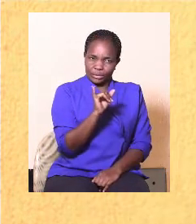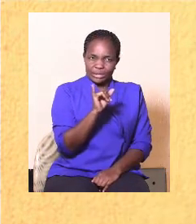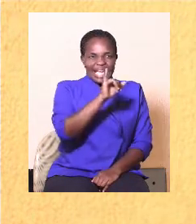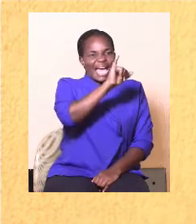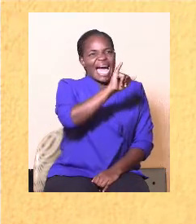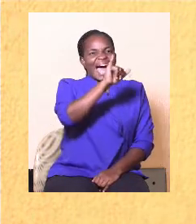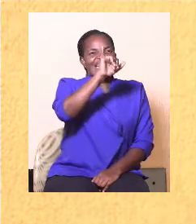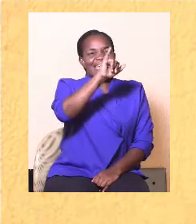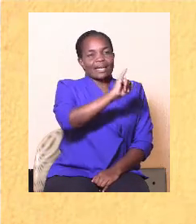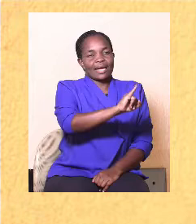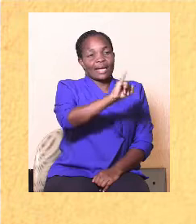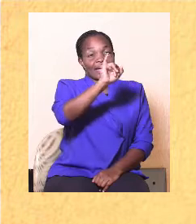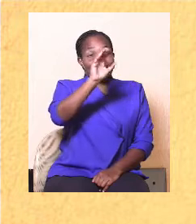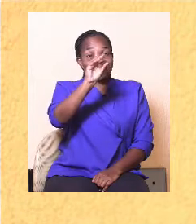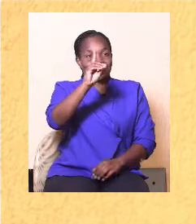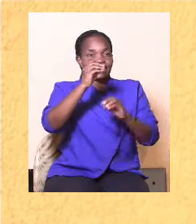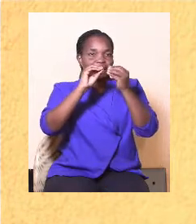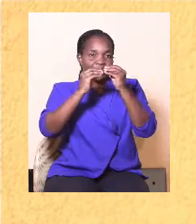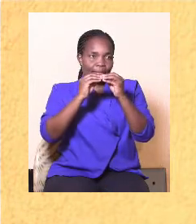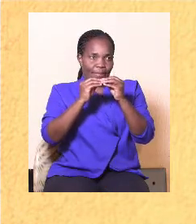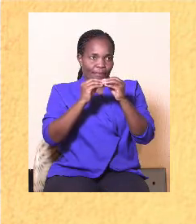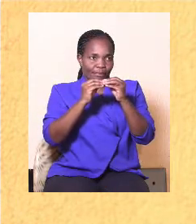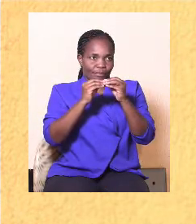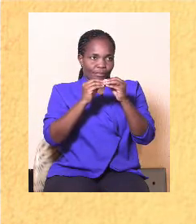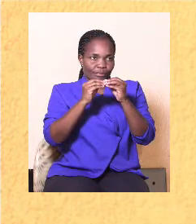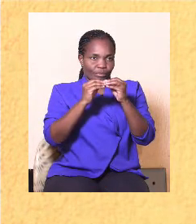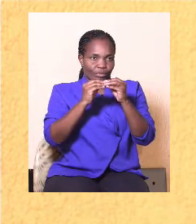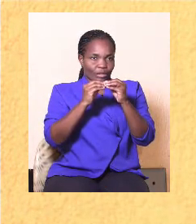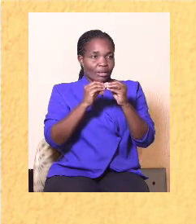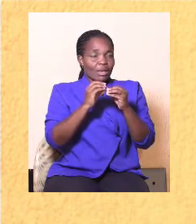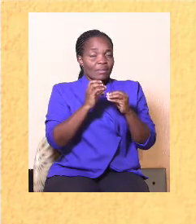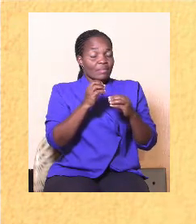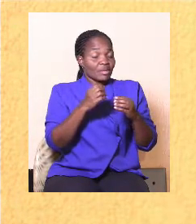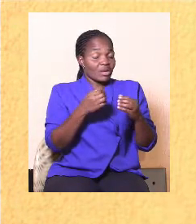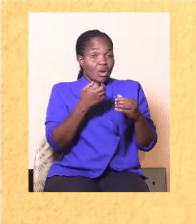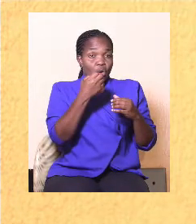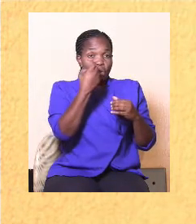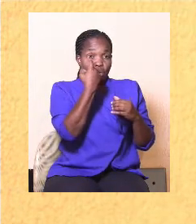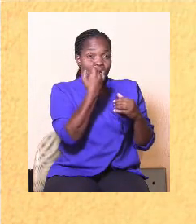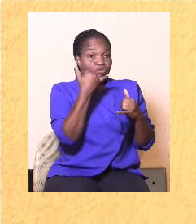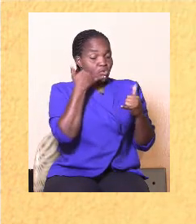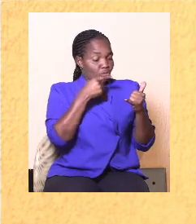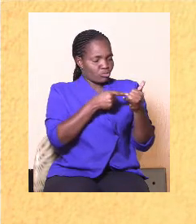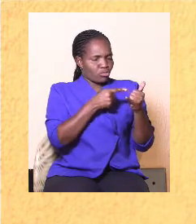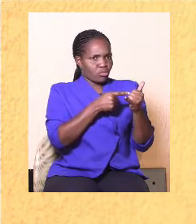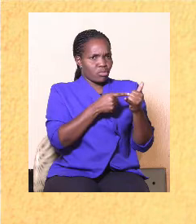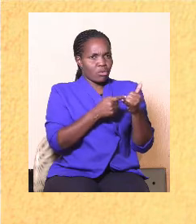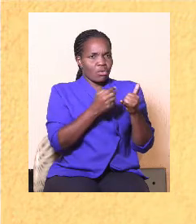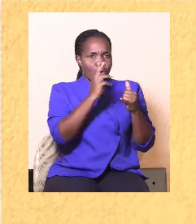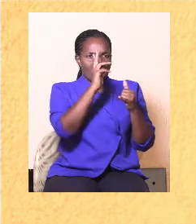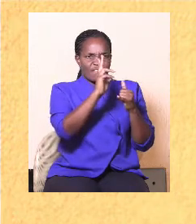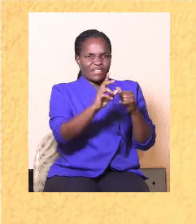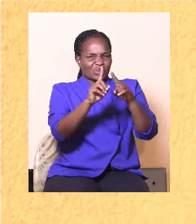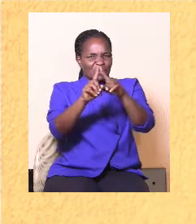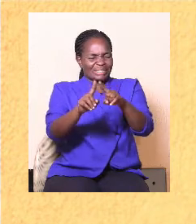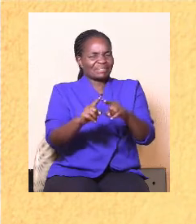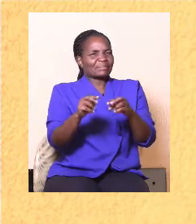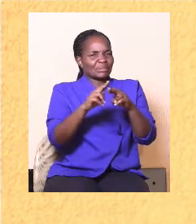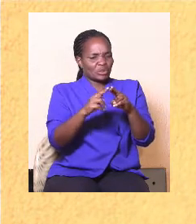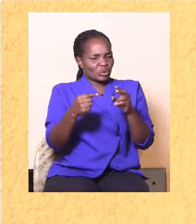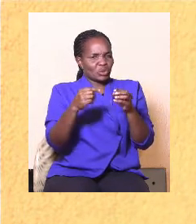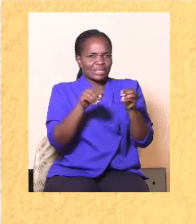a cell phone, a single cell phone can receive many wallets, as many as possible. But that